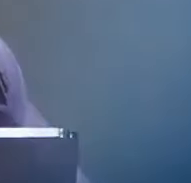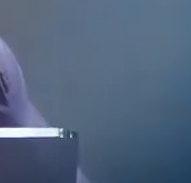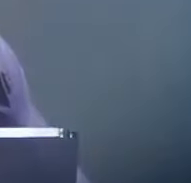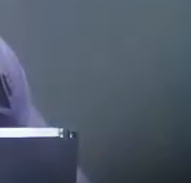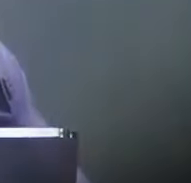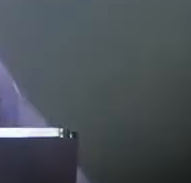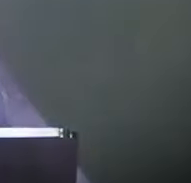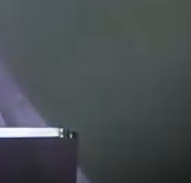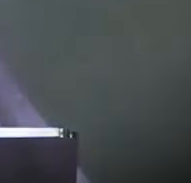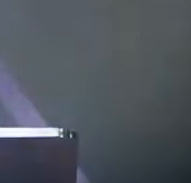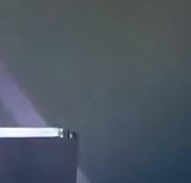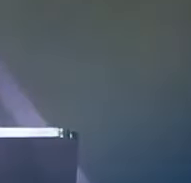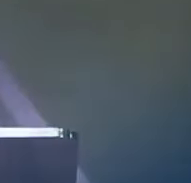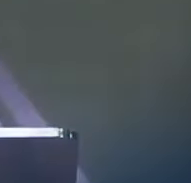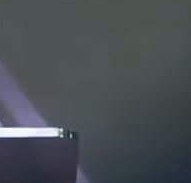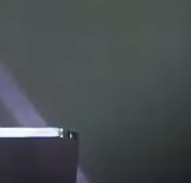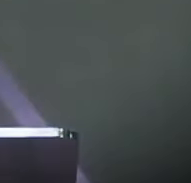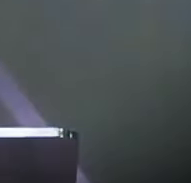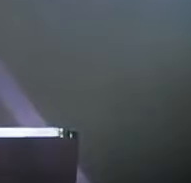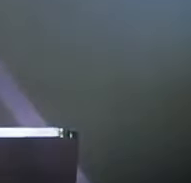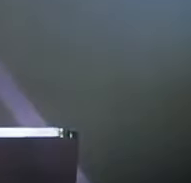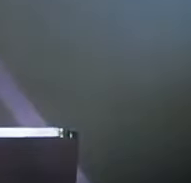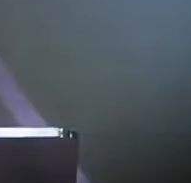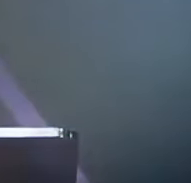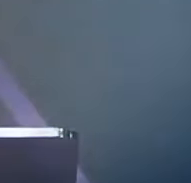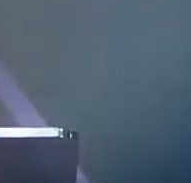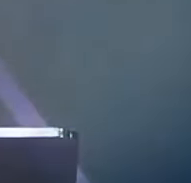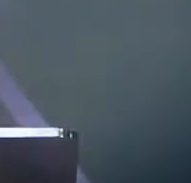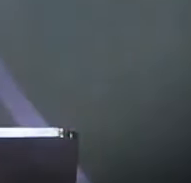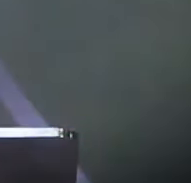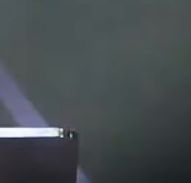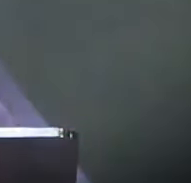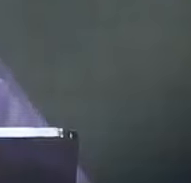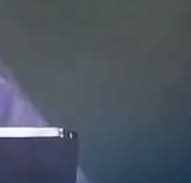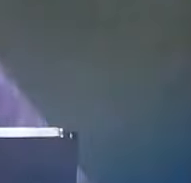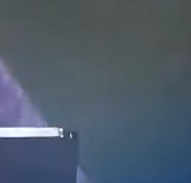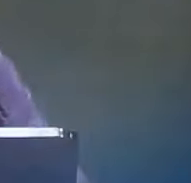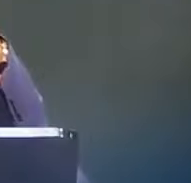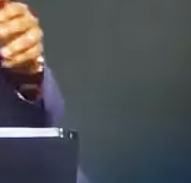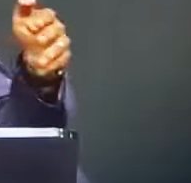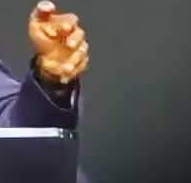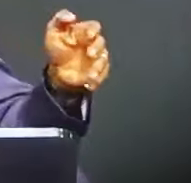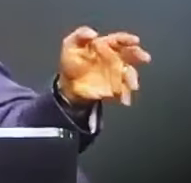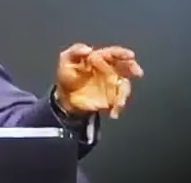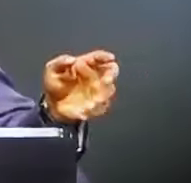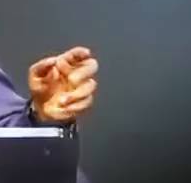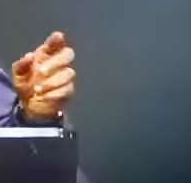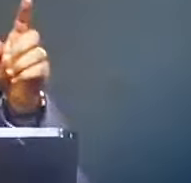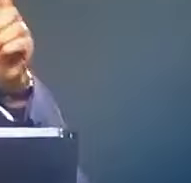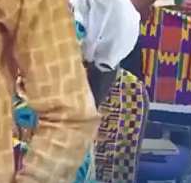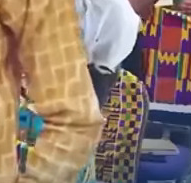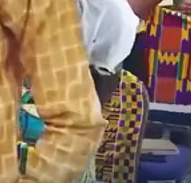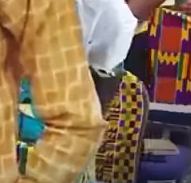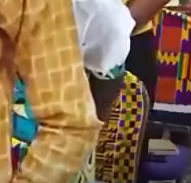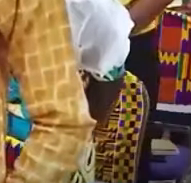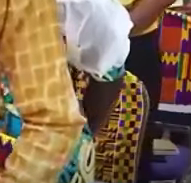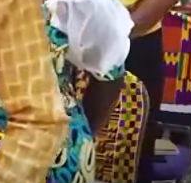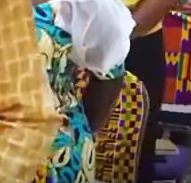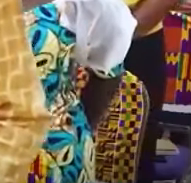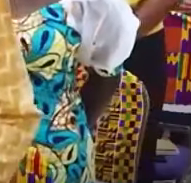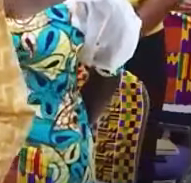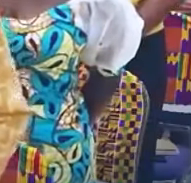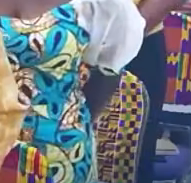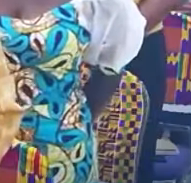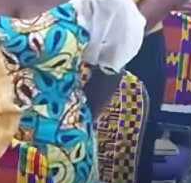others. Do we want to be good friends? Do we want to get the Jonadabs out of our lives? Do it